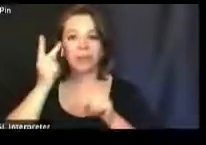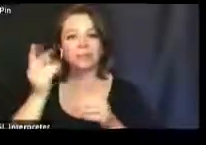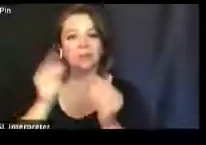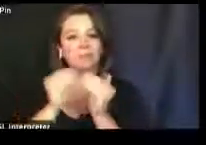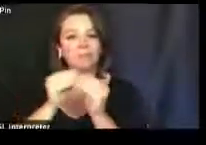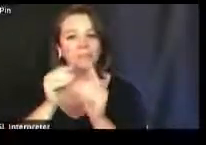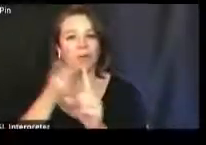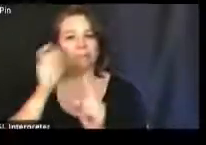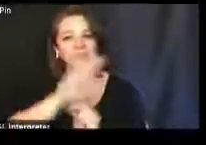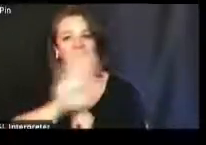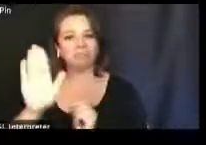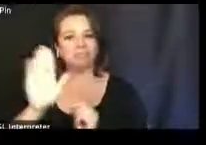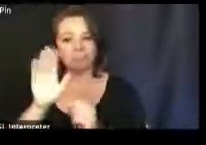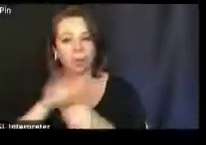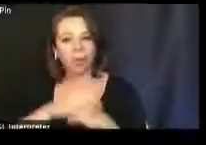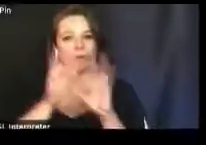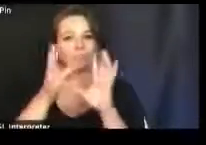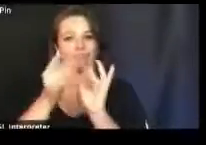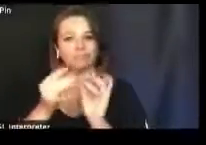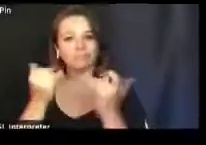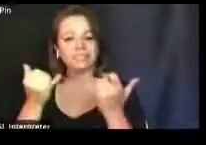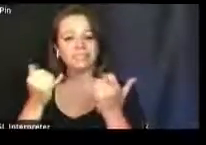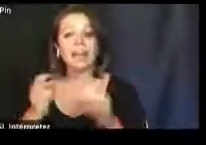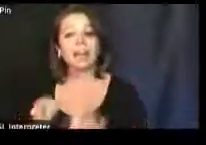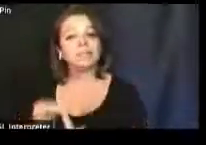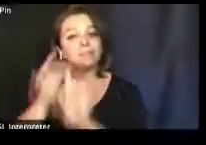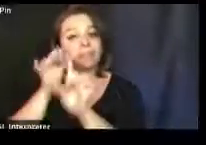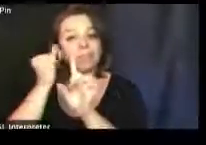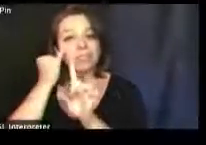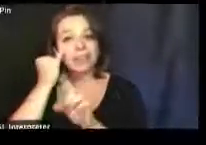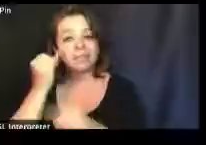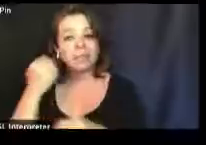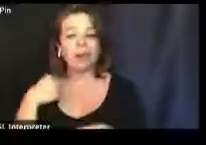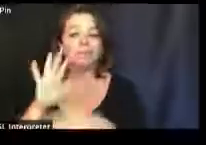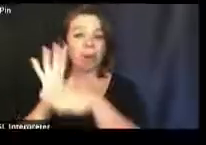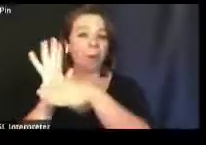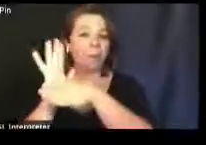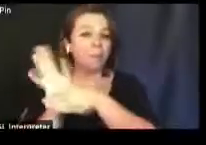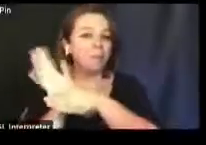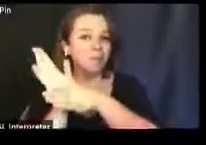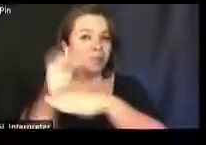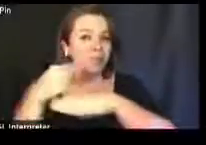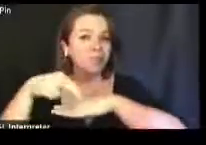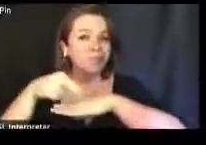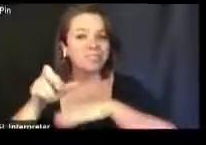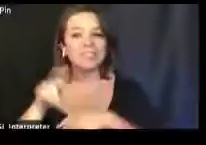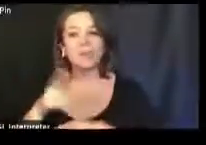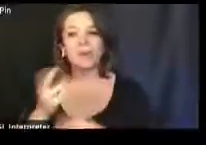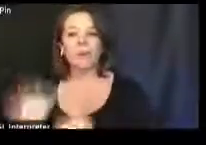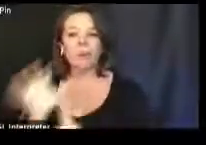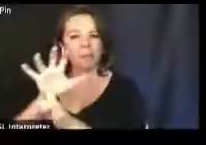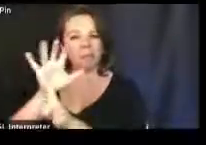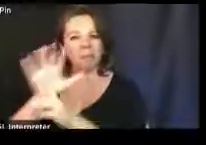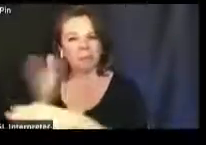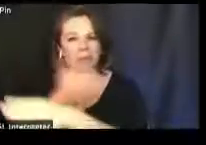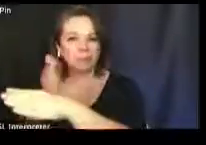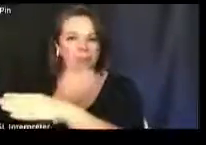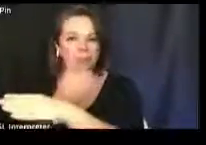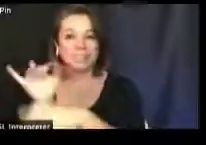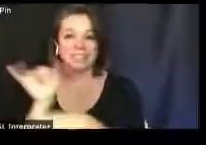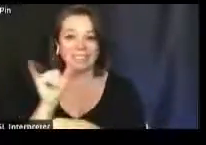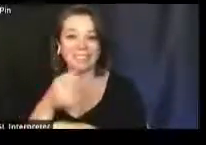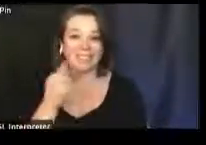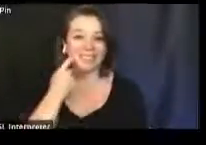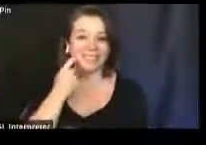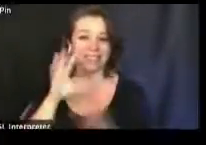today, especially if you have any film references or popular music references, which we got last time we